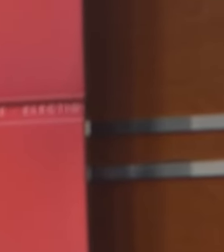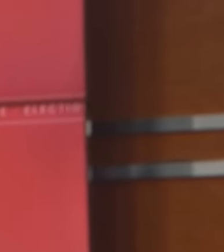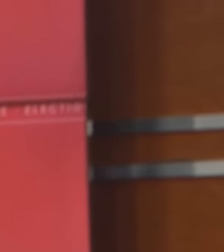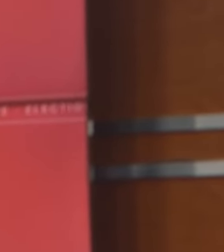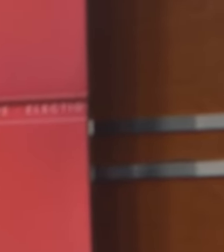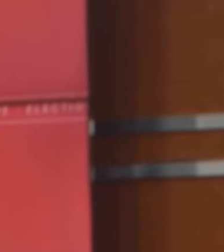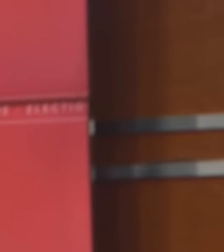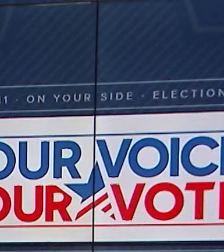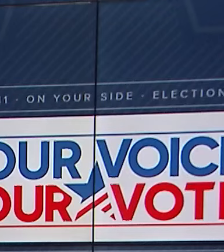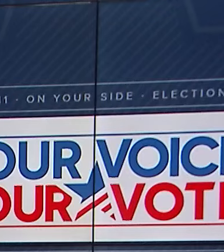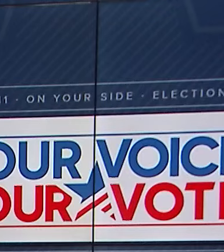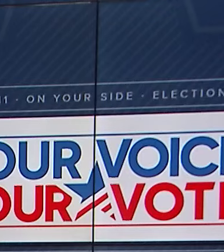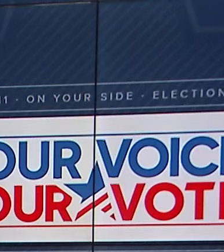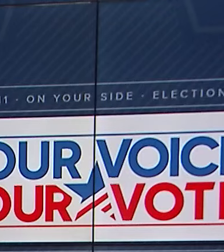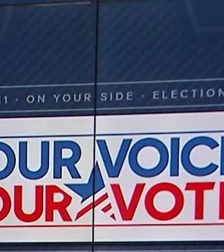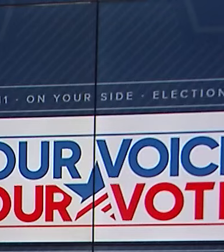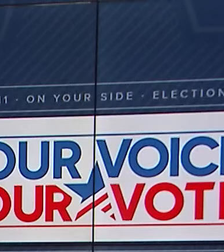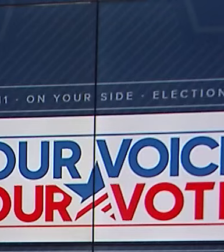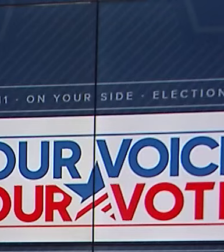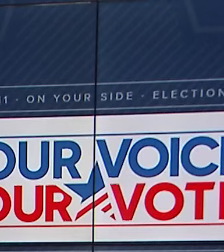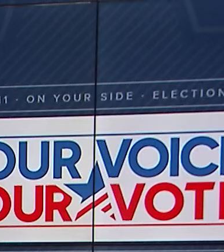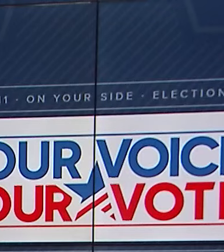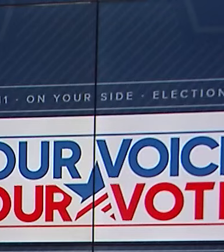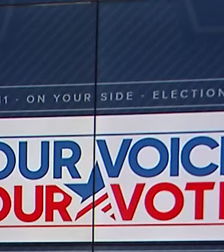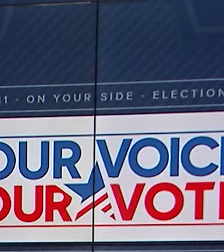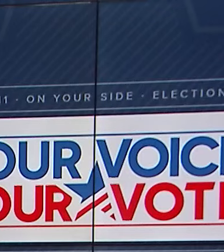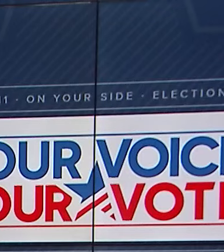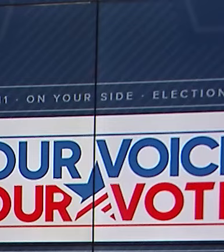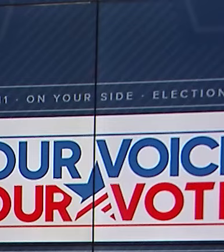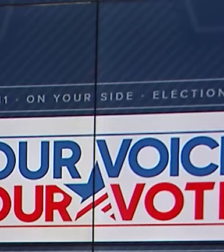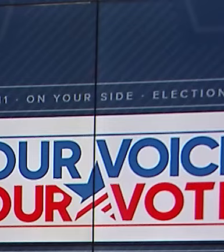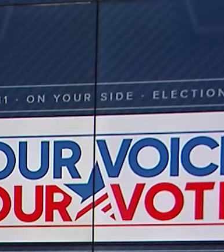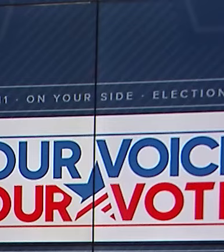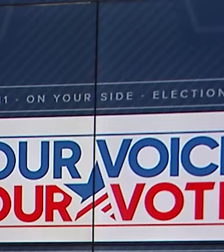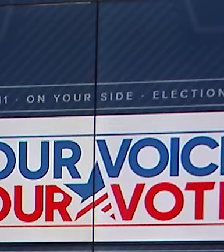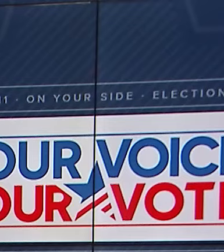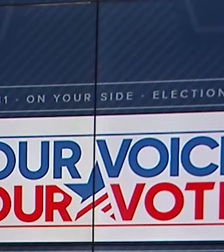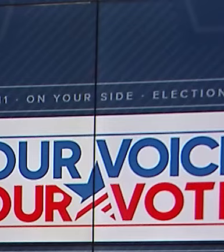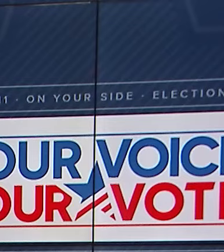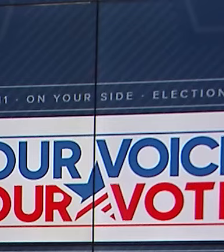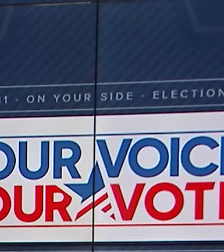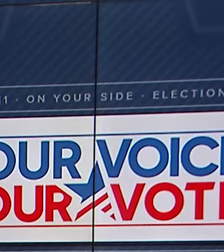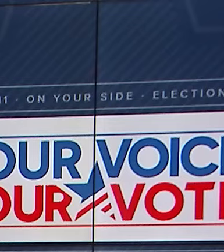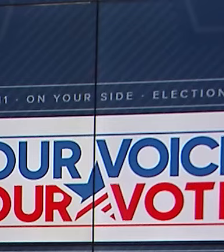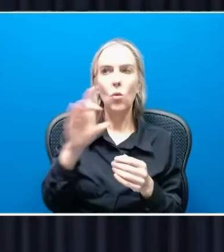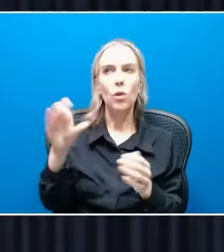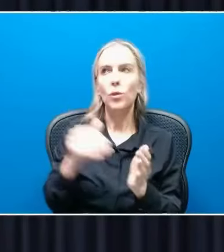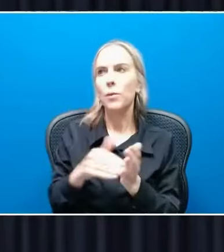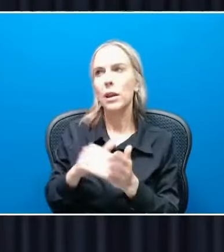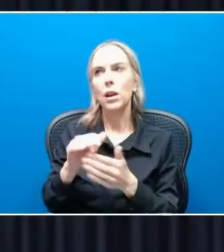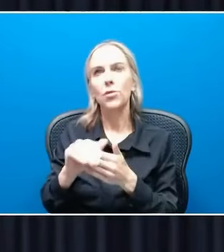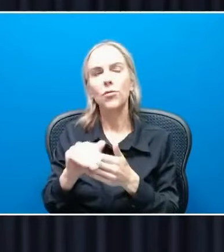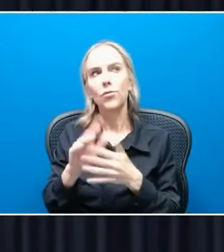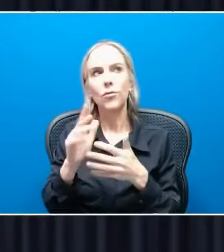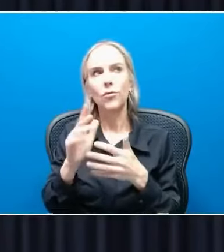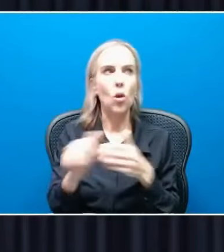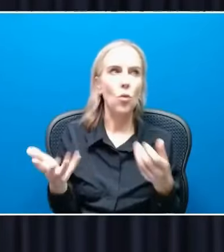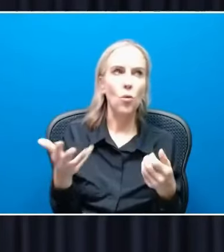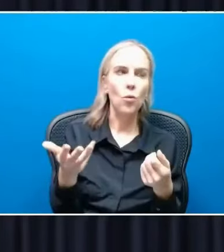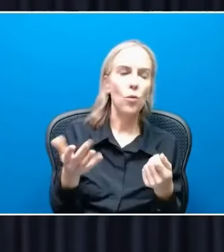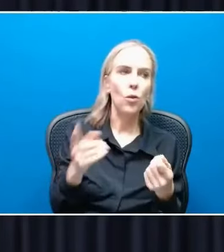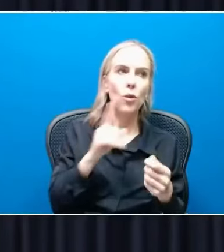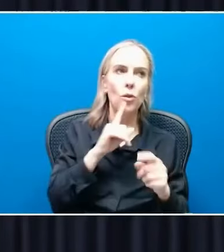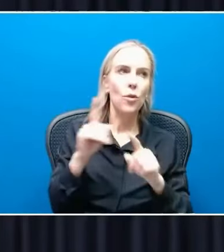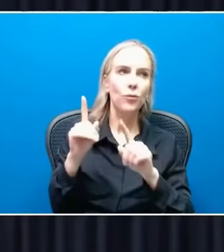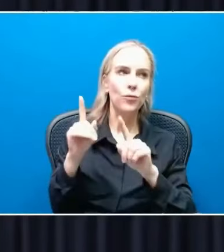position in Washington, D.C. All right. So he says he's staying. And we actually have some sound of it, I believe, right here. I hope I did us proud. That